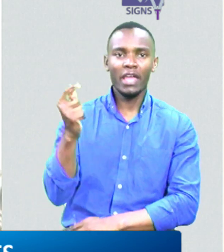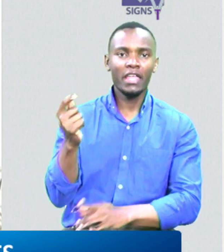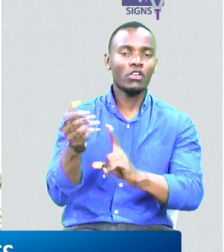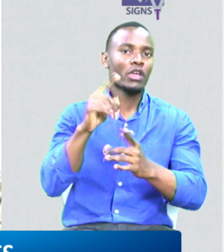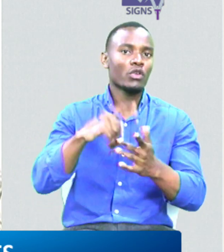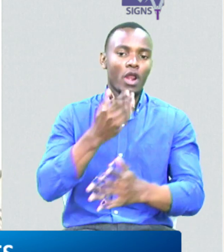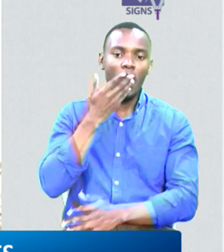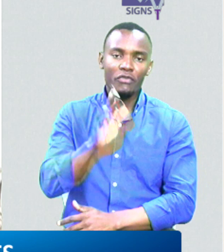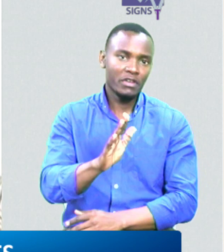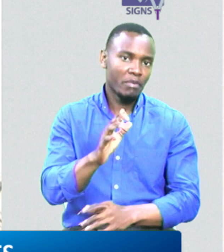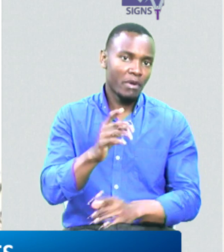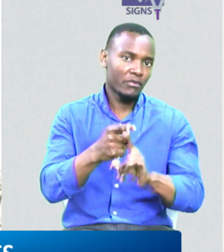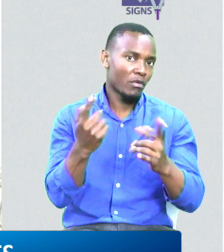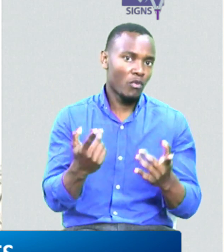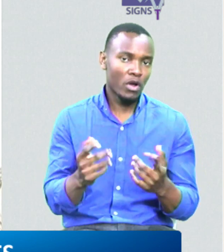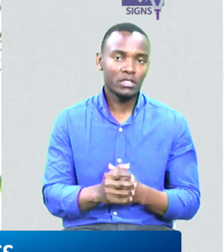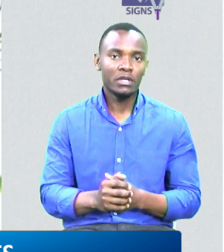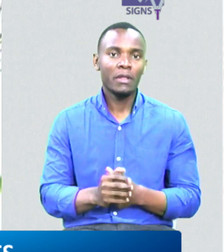my deputy saying, find time,